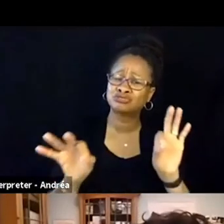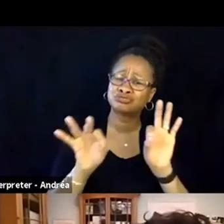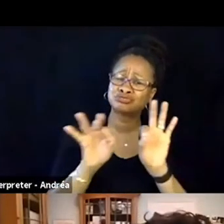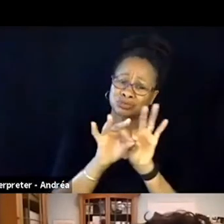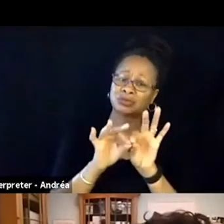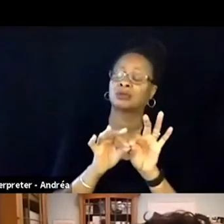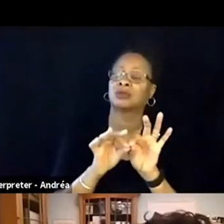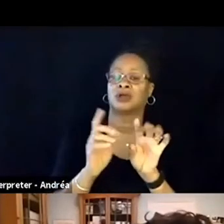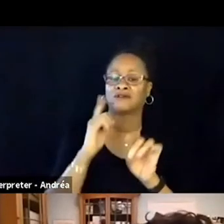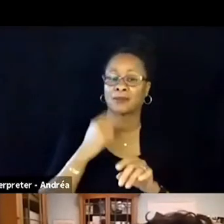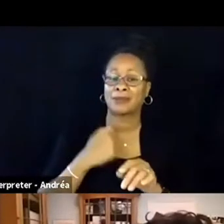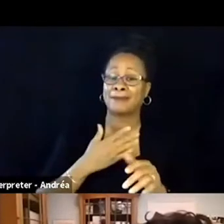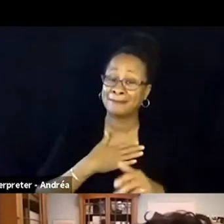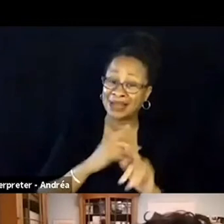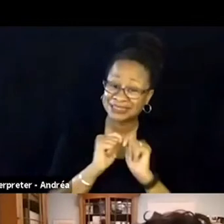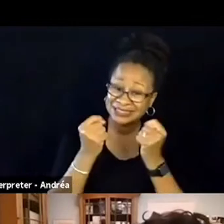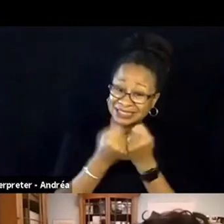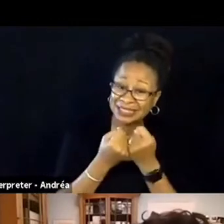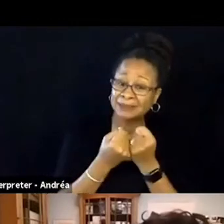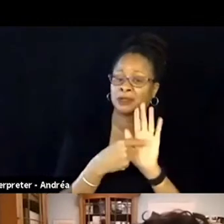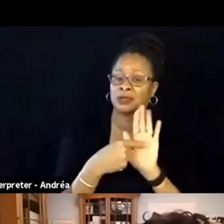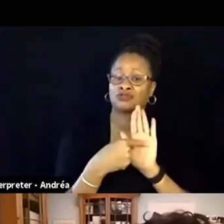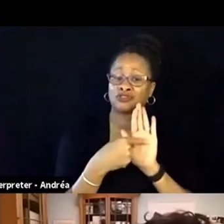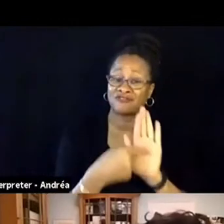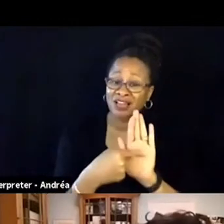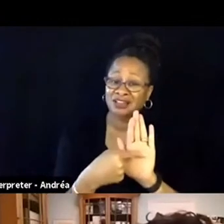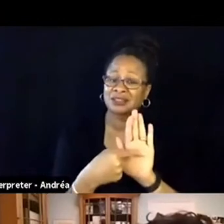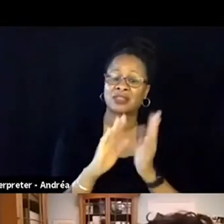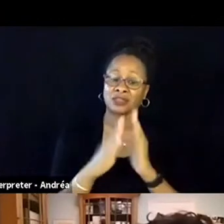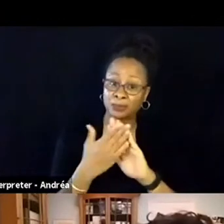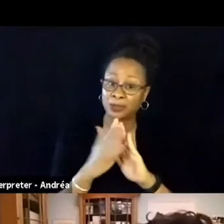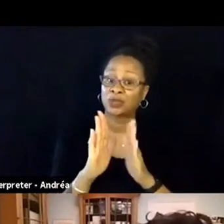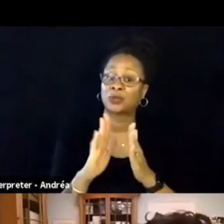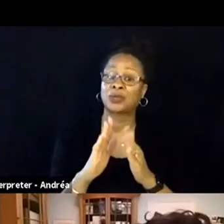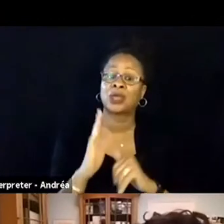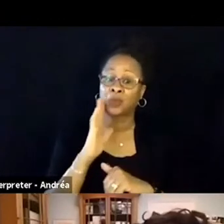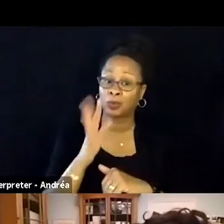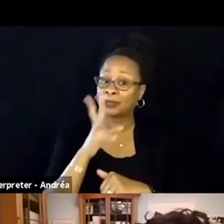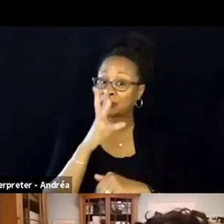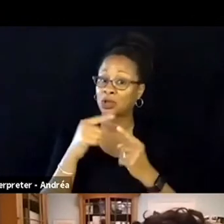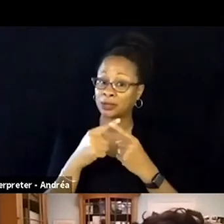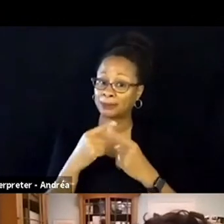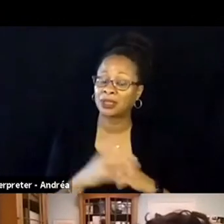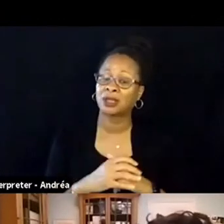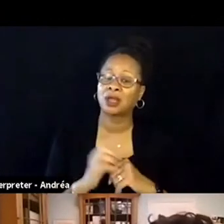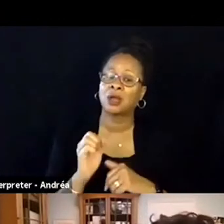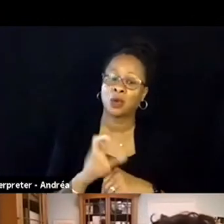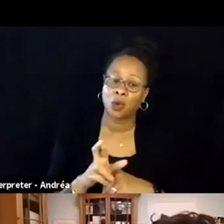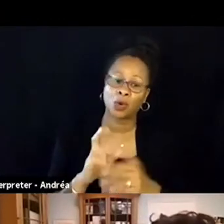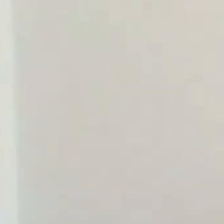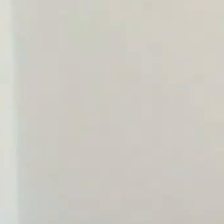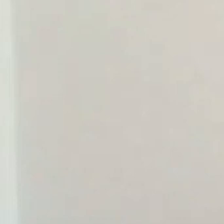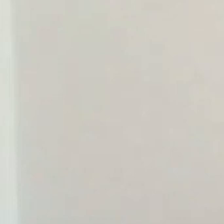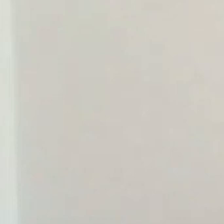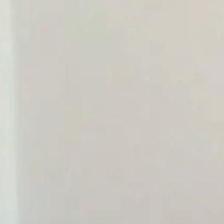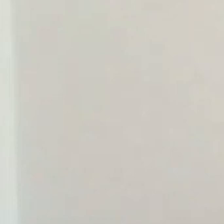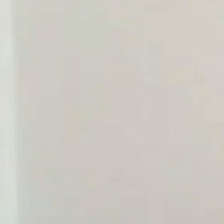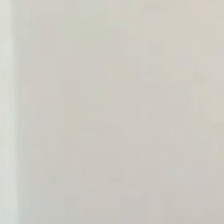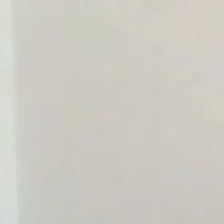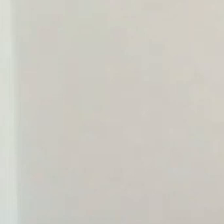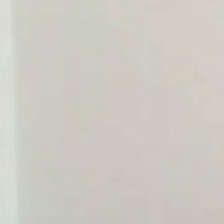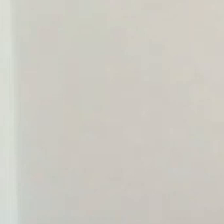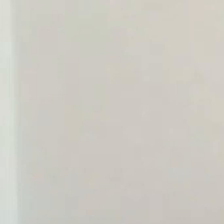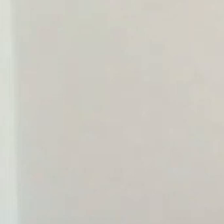team, again, reflect the community that we are going to be talking about, or the community that is the subject. There are so